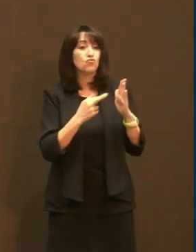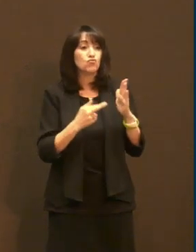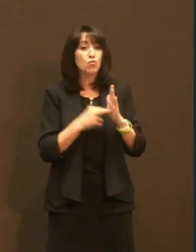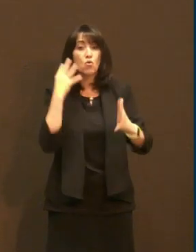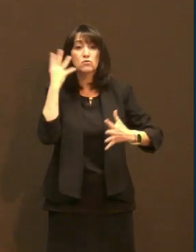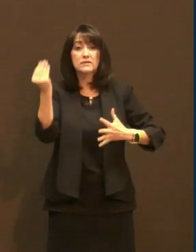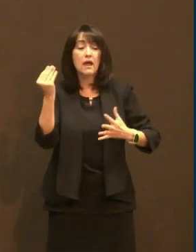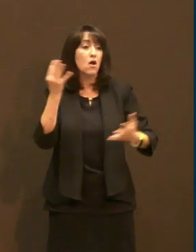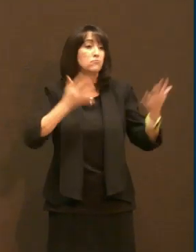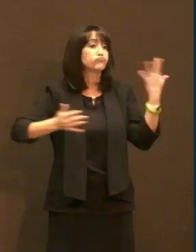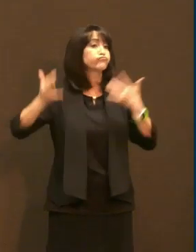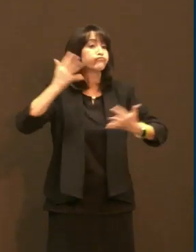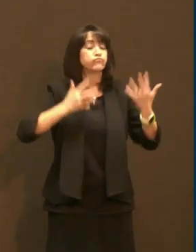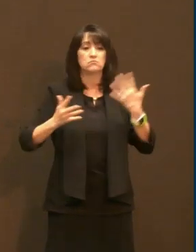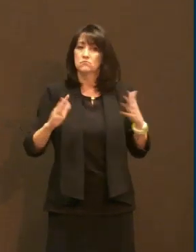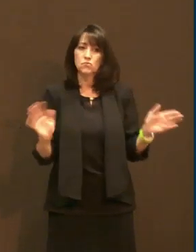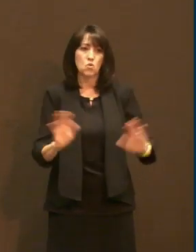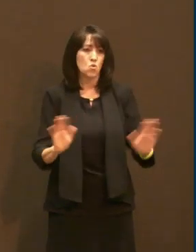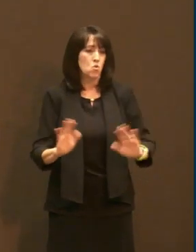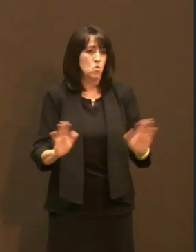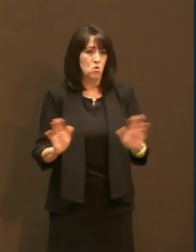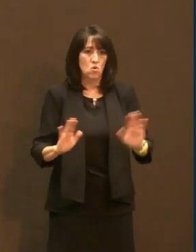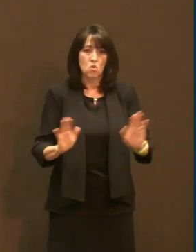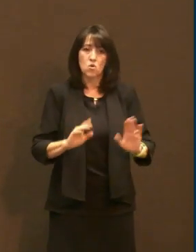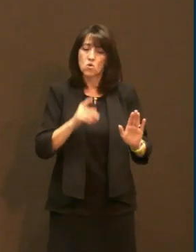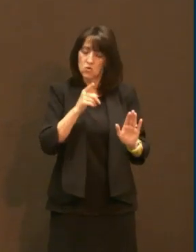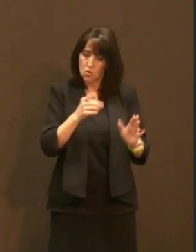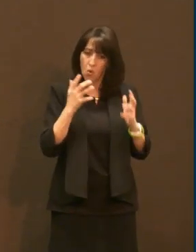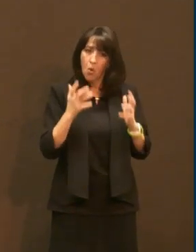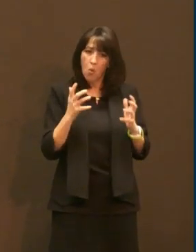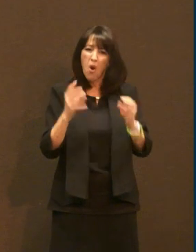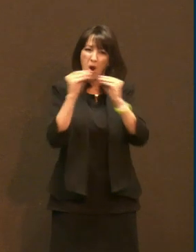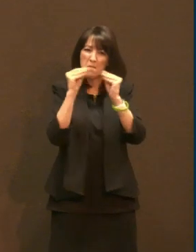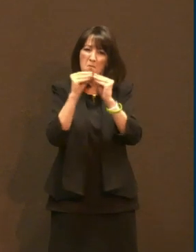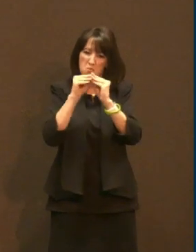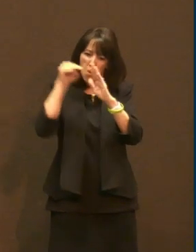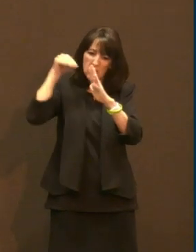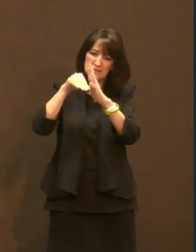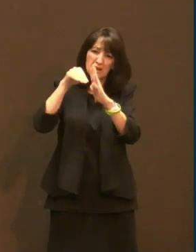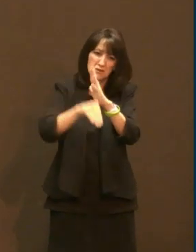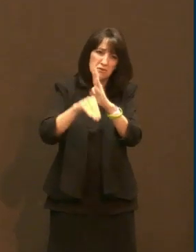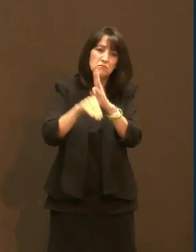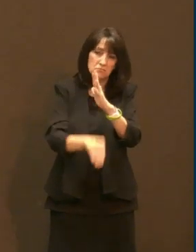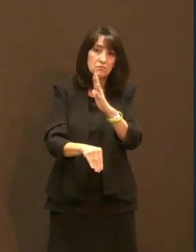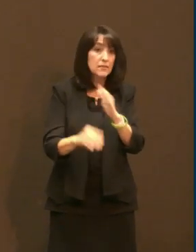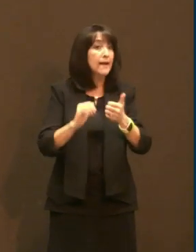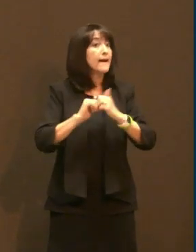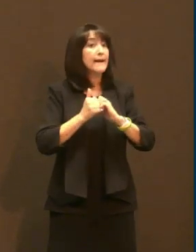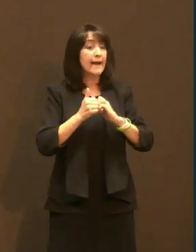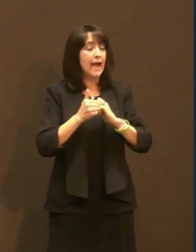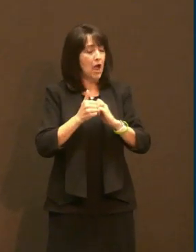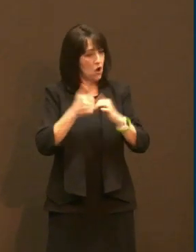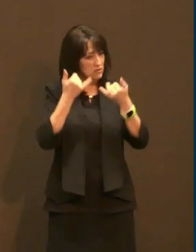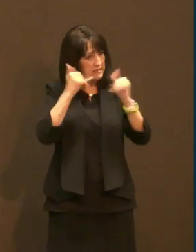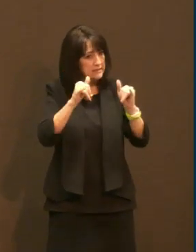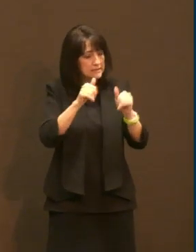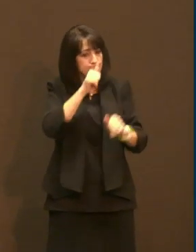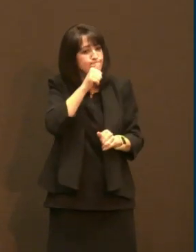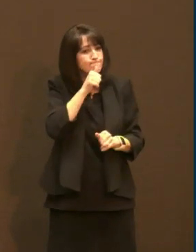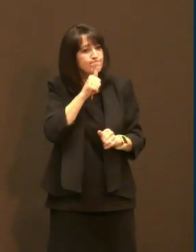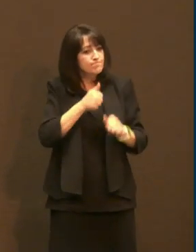happen. And we need to pull that curve down even more. And as we reopen businesses, not to